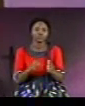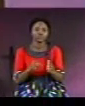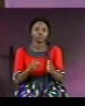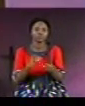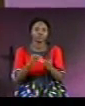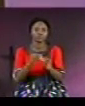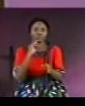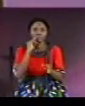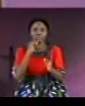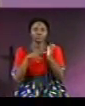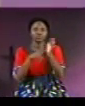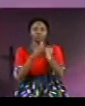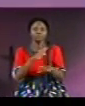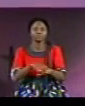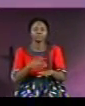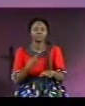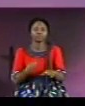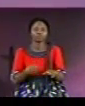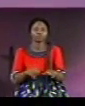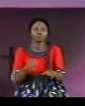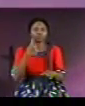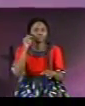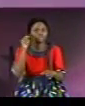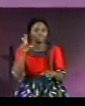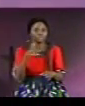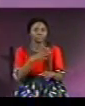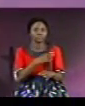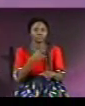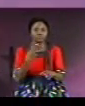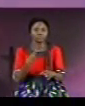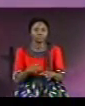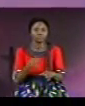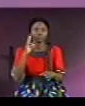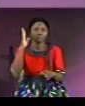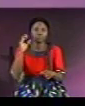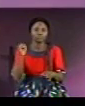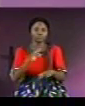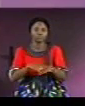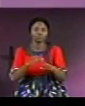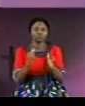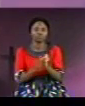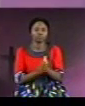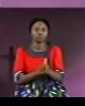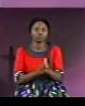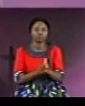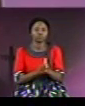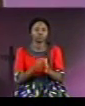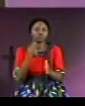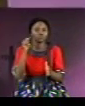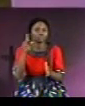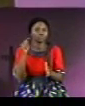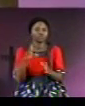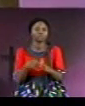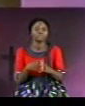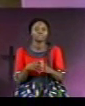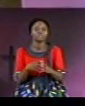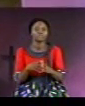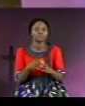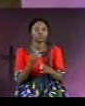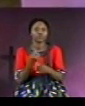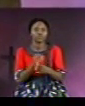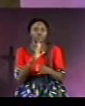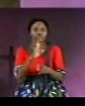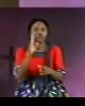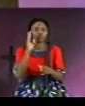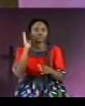the testimony link on that screen. You will click it and you will share your testimony on the form that appears.